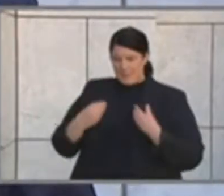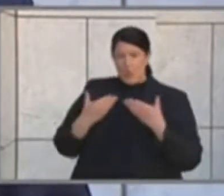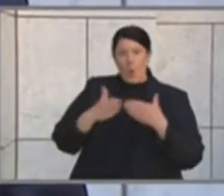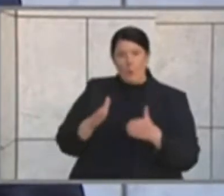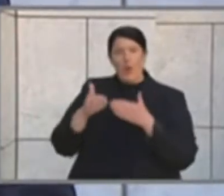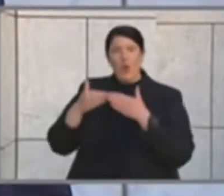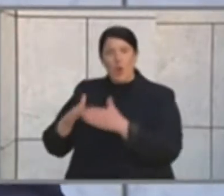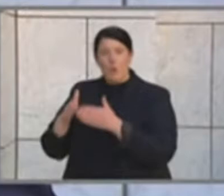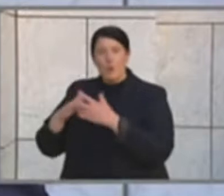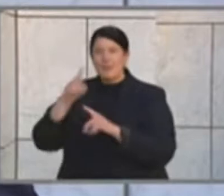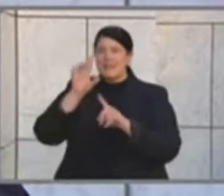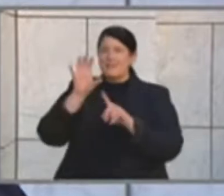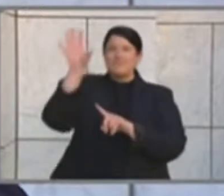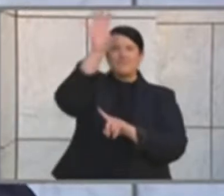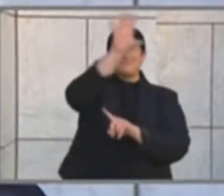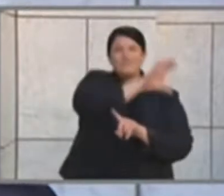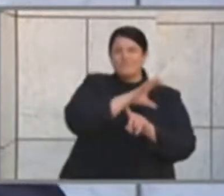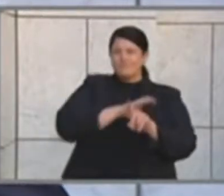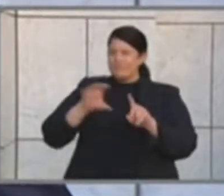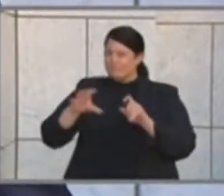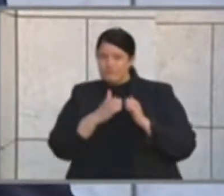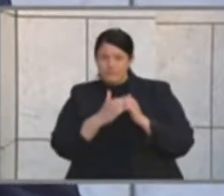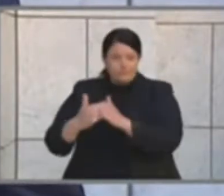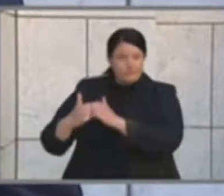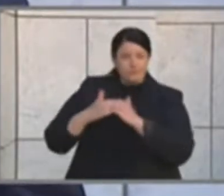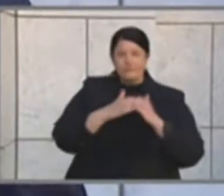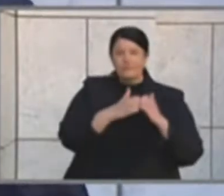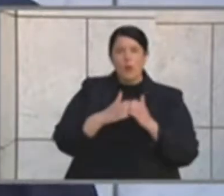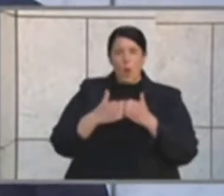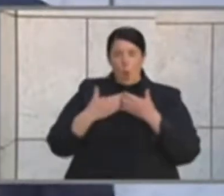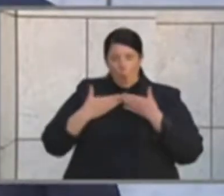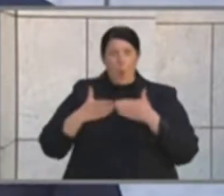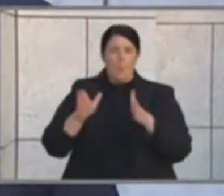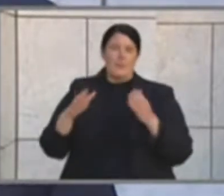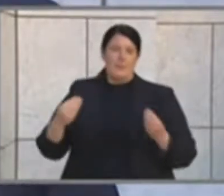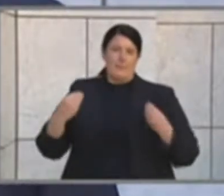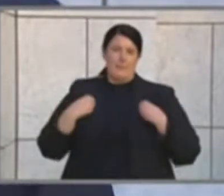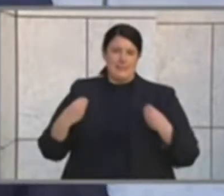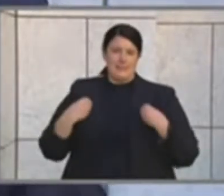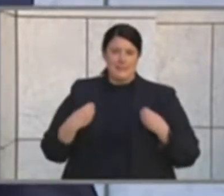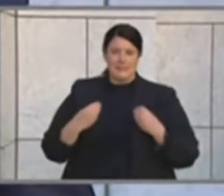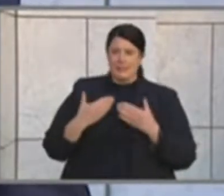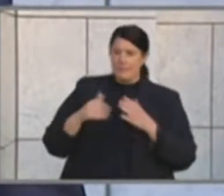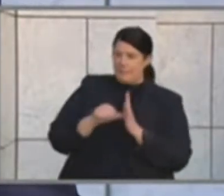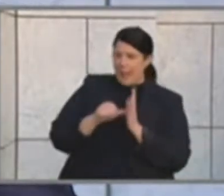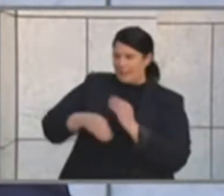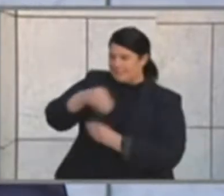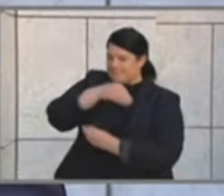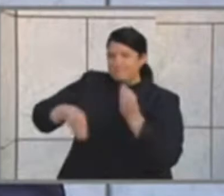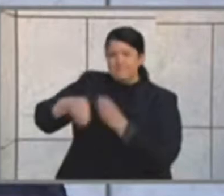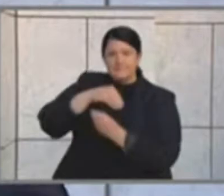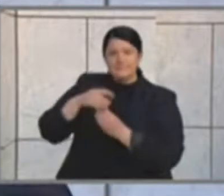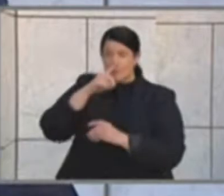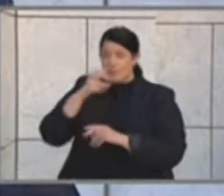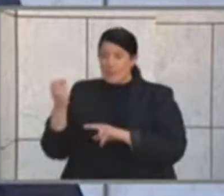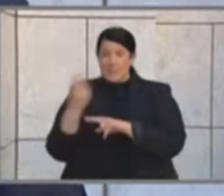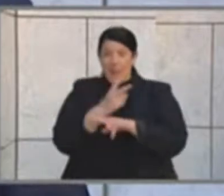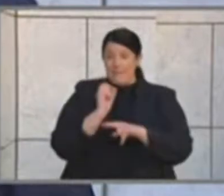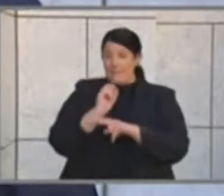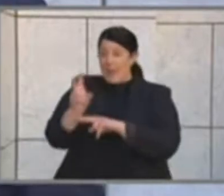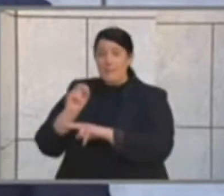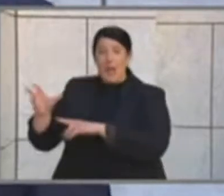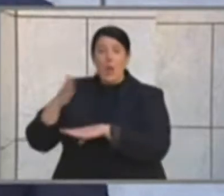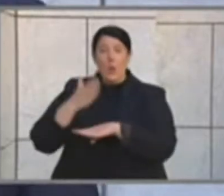initiative, states and territories working together to reopen our economies, to get Australians back into the